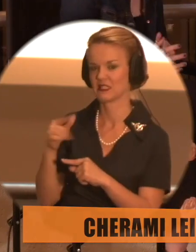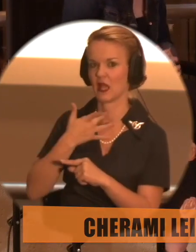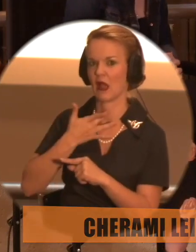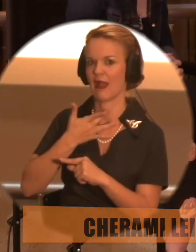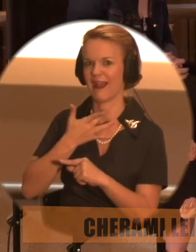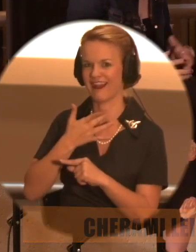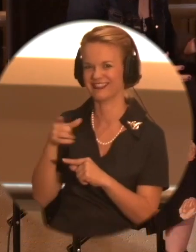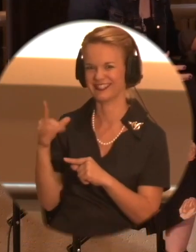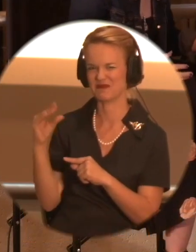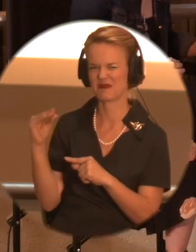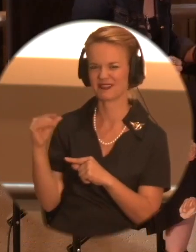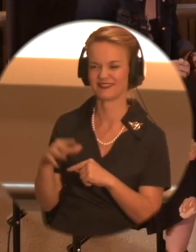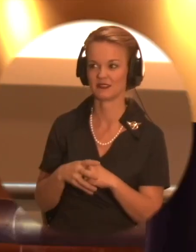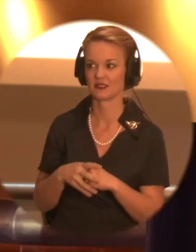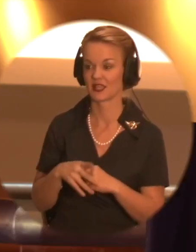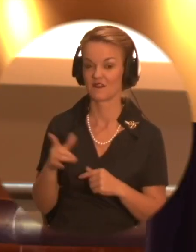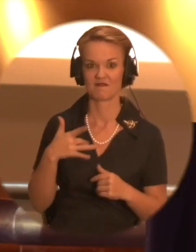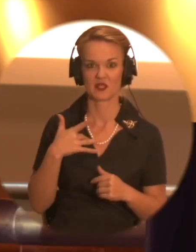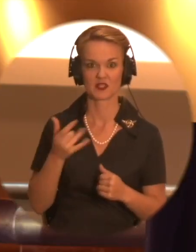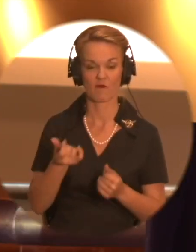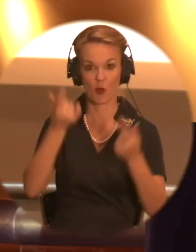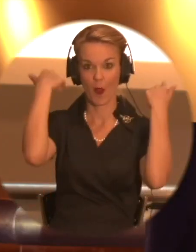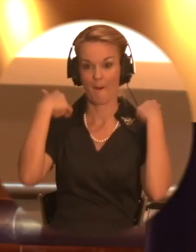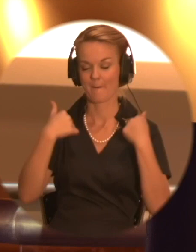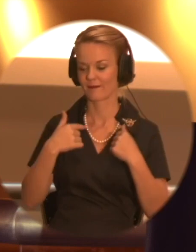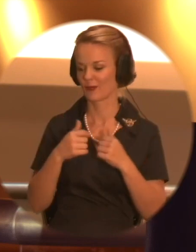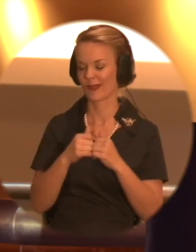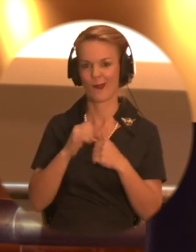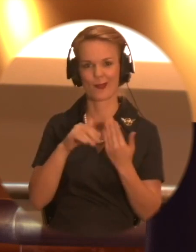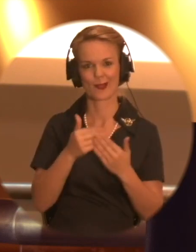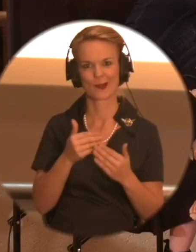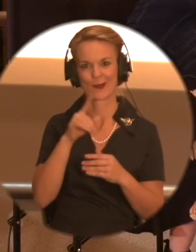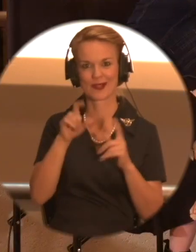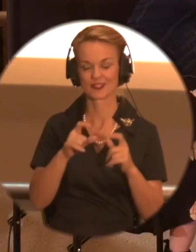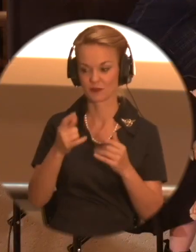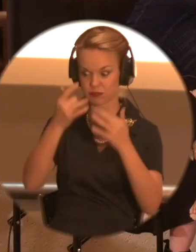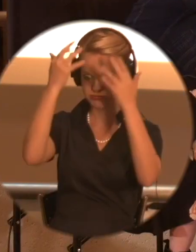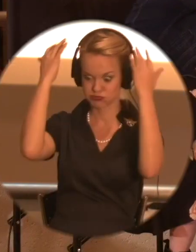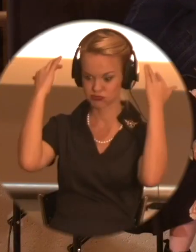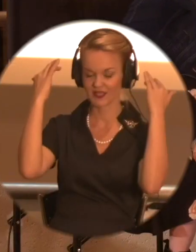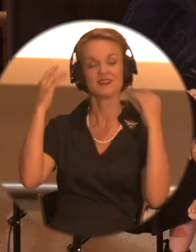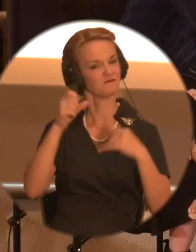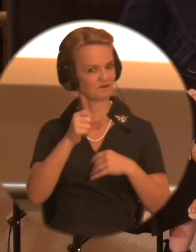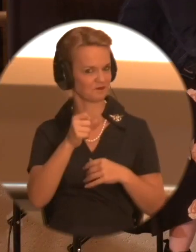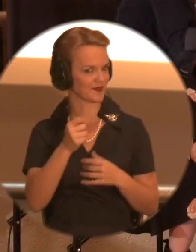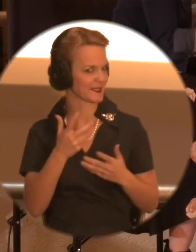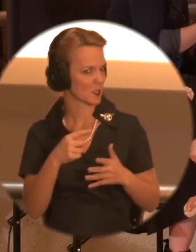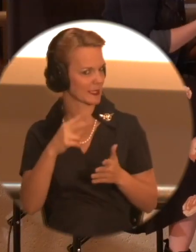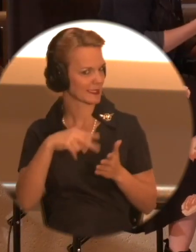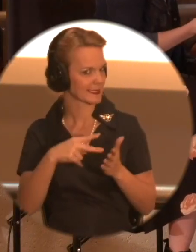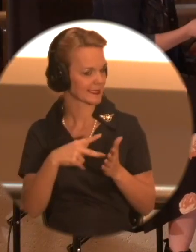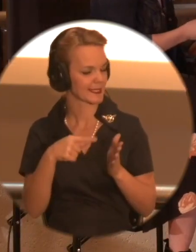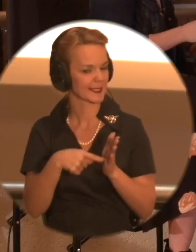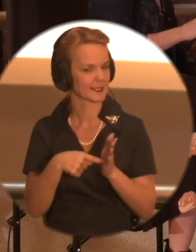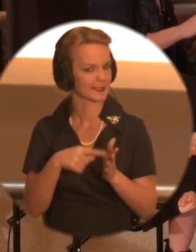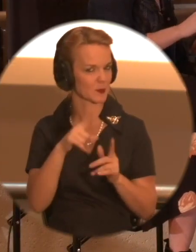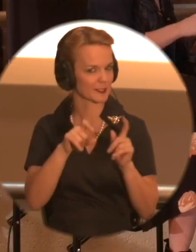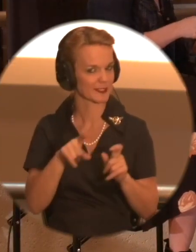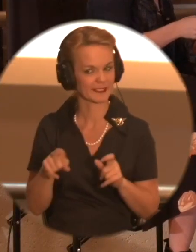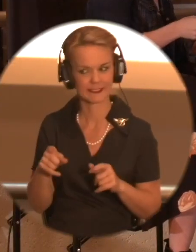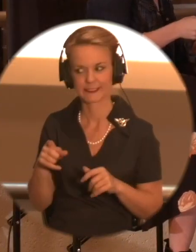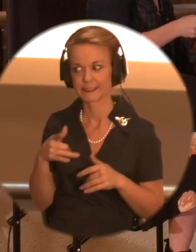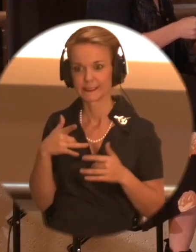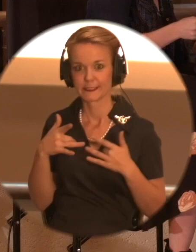now. He's overwhelmed by all the questions. It's a lot. He's seen what some of these are. And he's worried for you. This is a